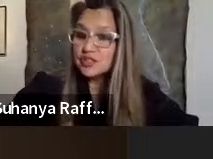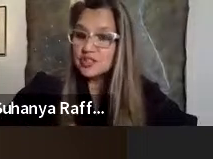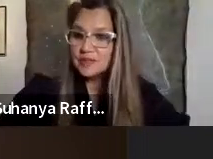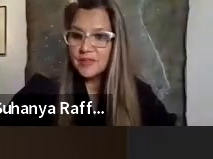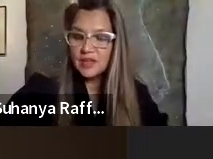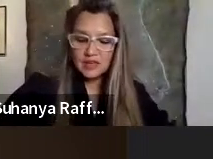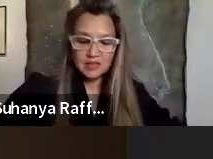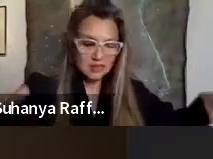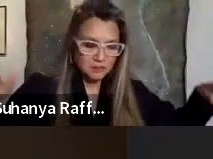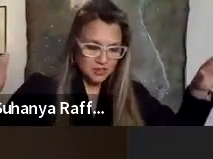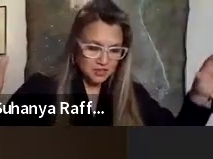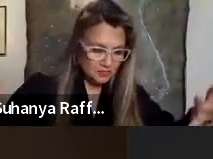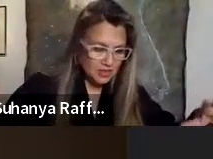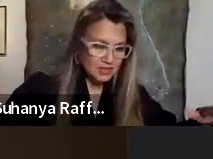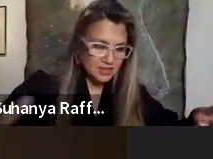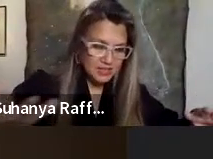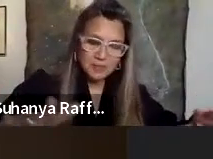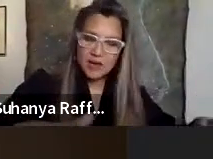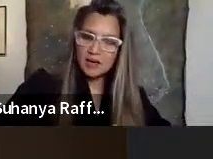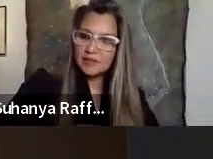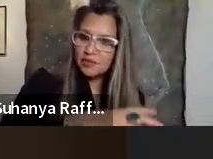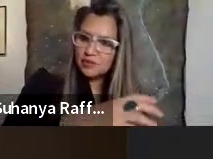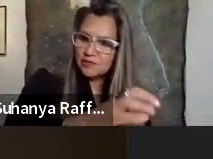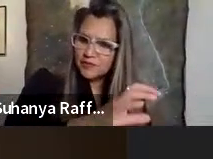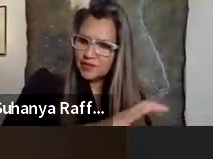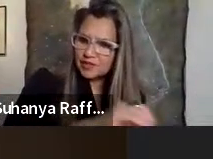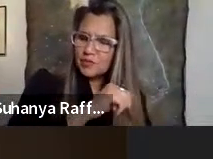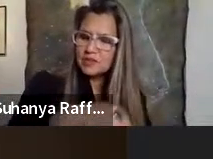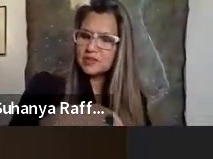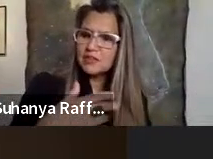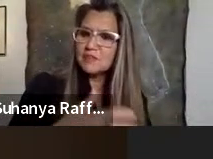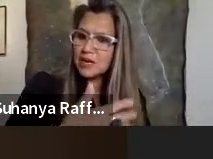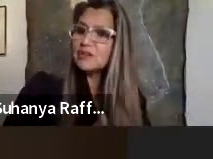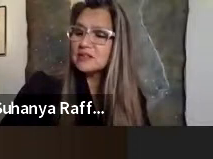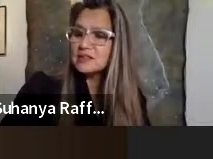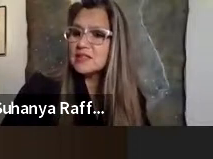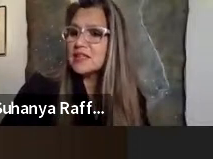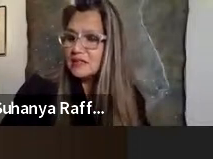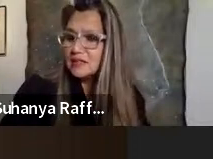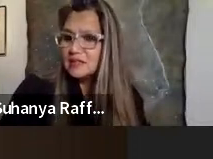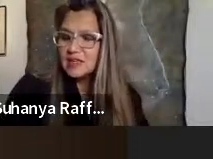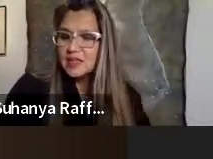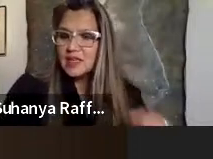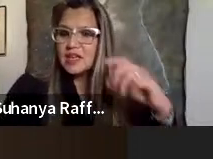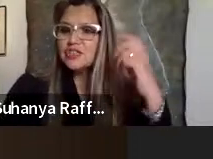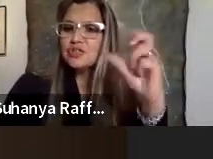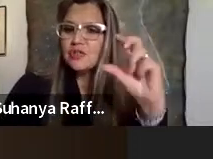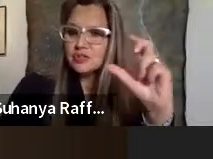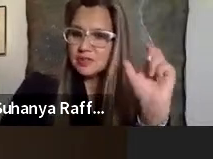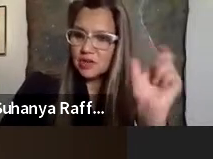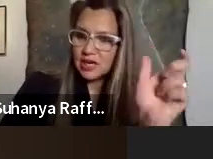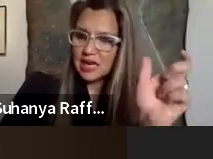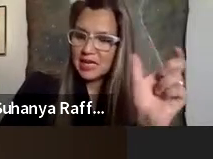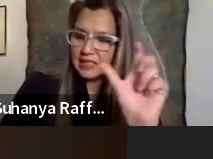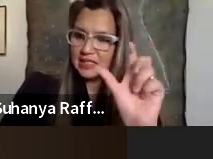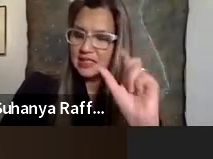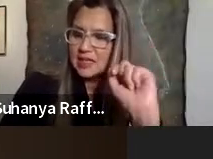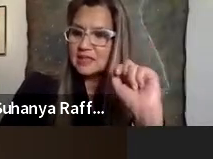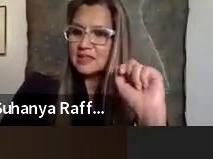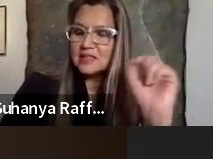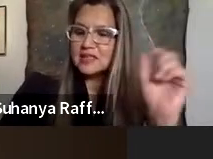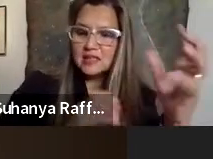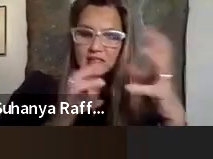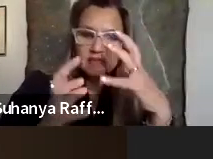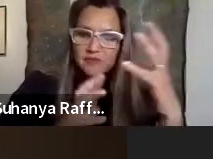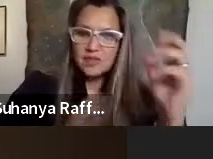and dots, which is really the star. And you know, the first works are about the sea, and she talks about light